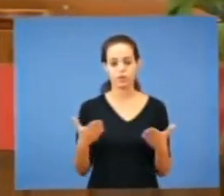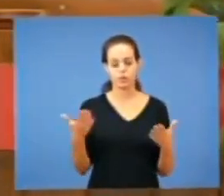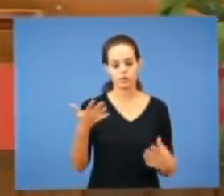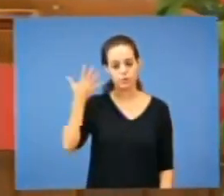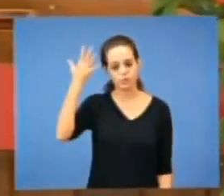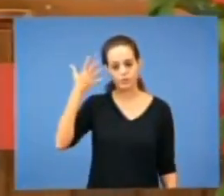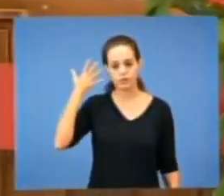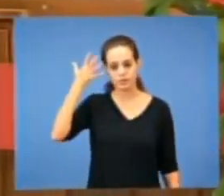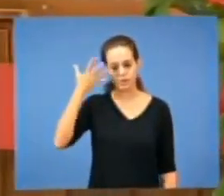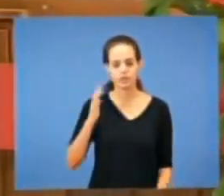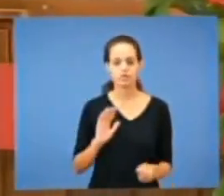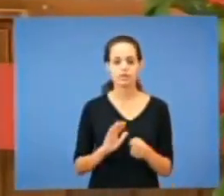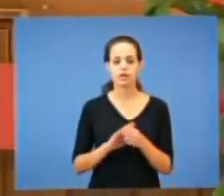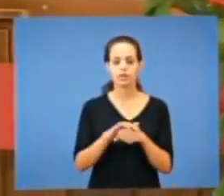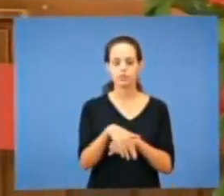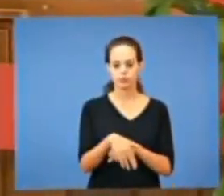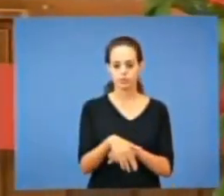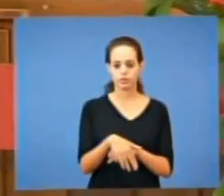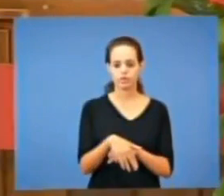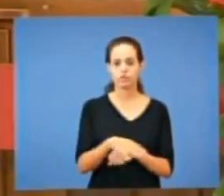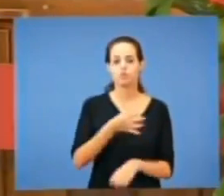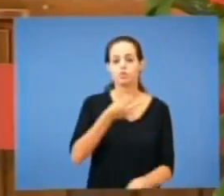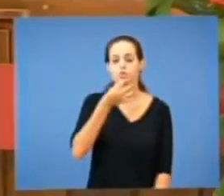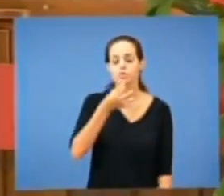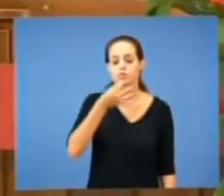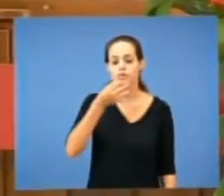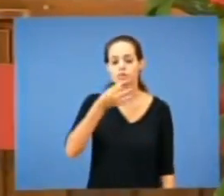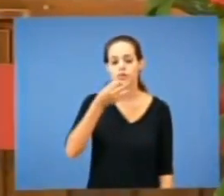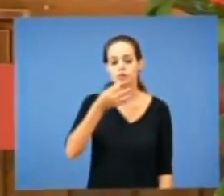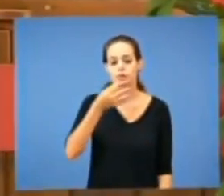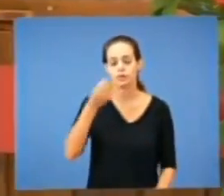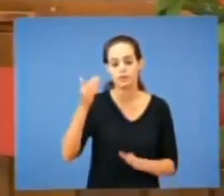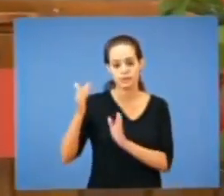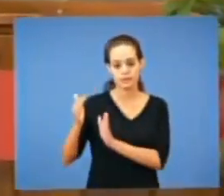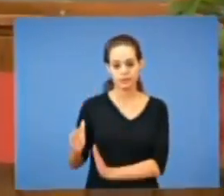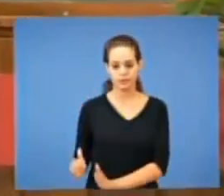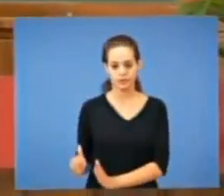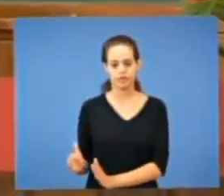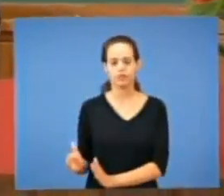they? Which are the messages that the brethren have? A faithful